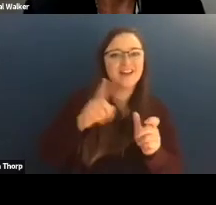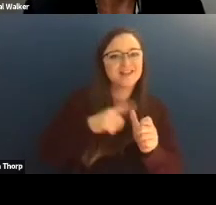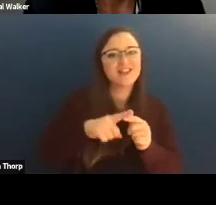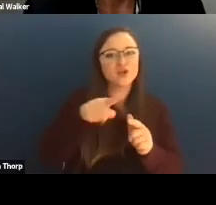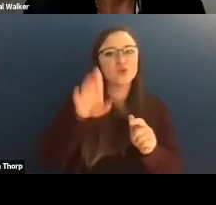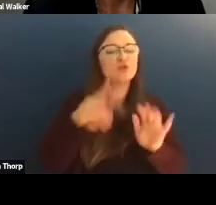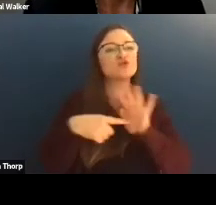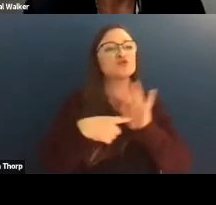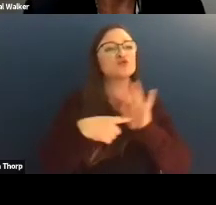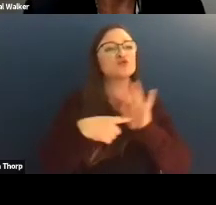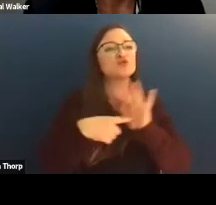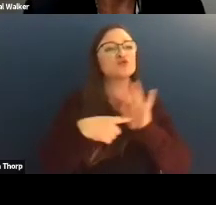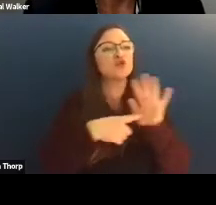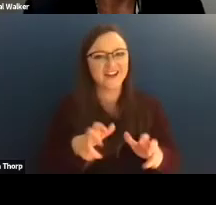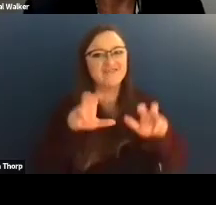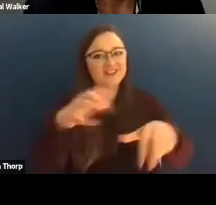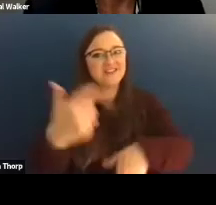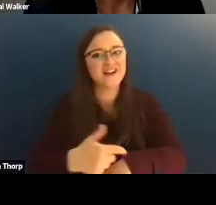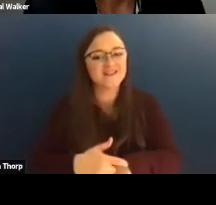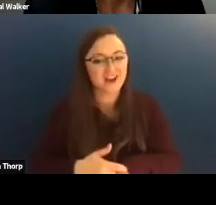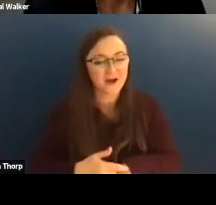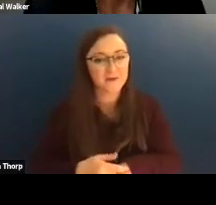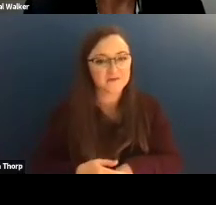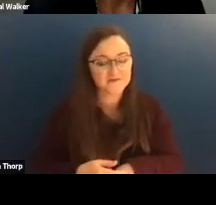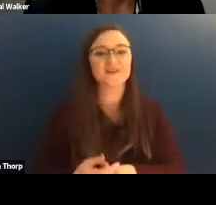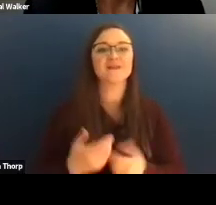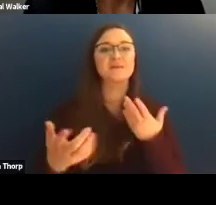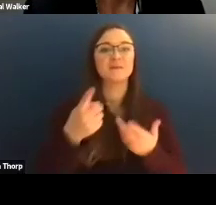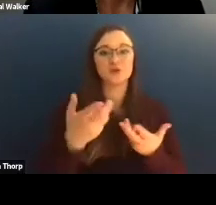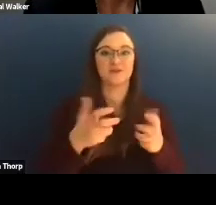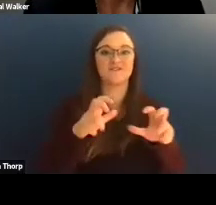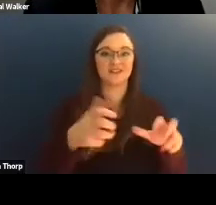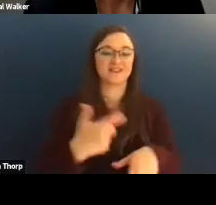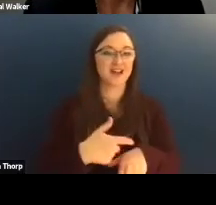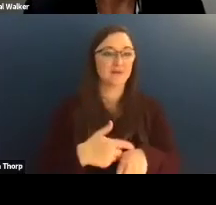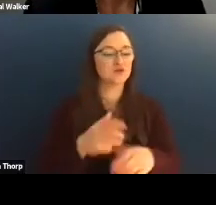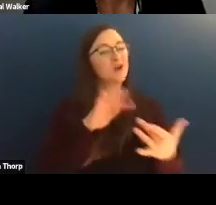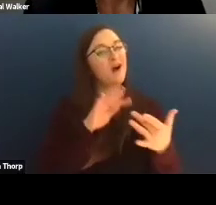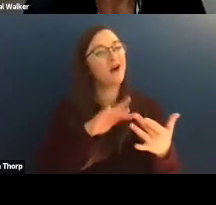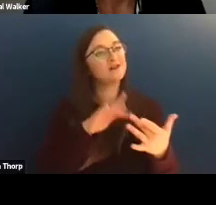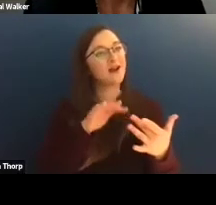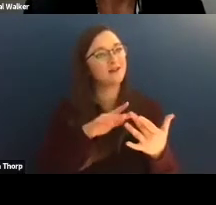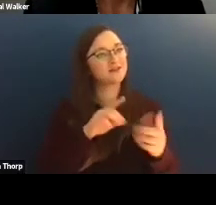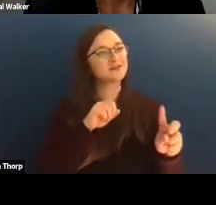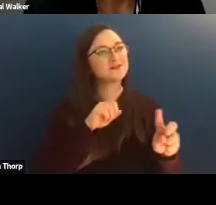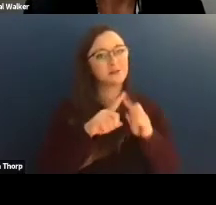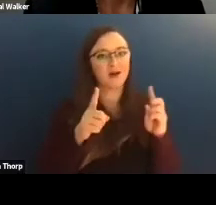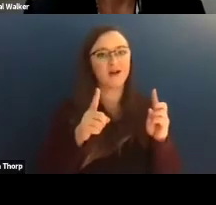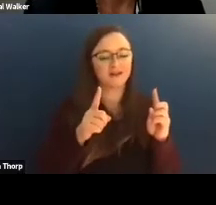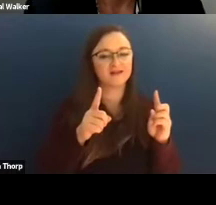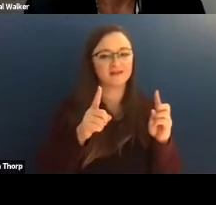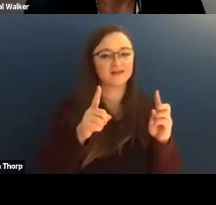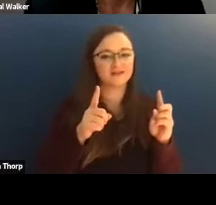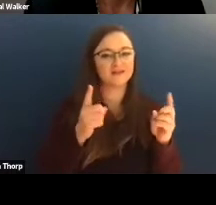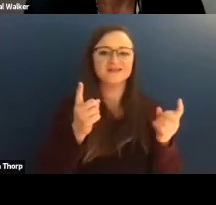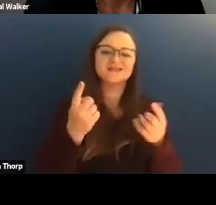Because if you're putting in that much effort just to reach out, you might put in that much more effort when you're here and you're shadowing, et cetera, et cetera, et cetera. Right? Because otherwise I'll get